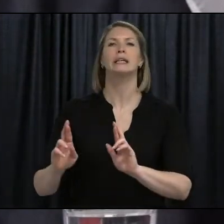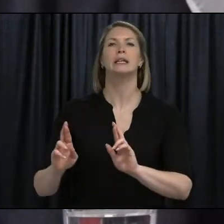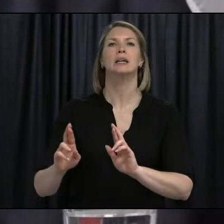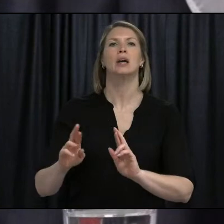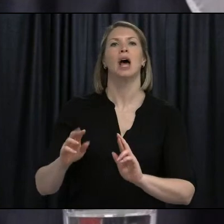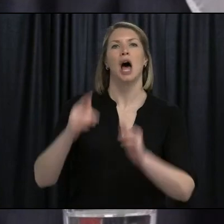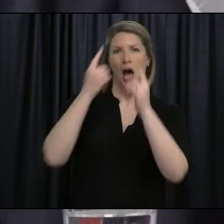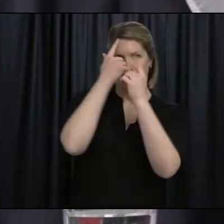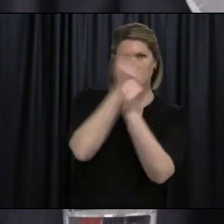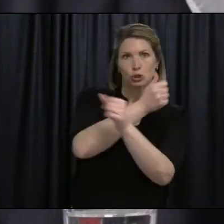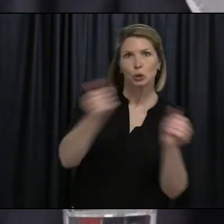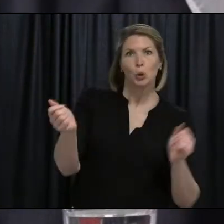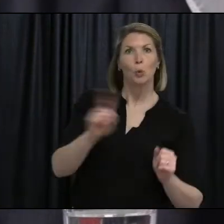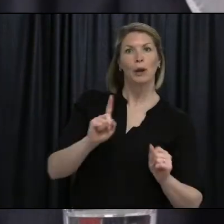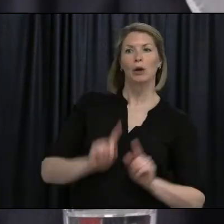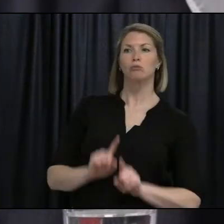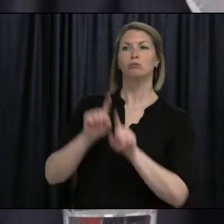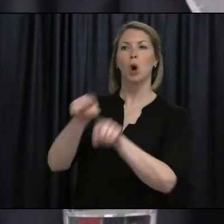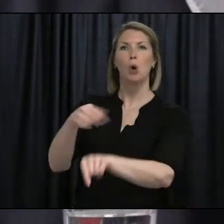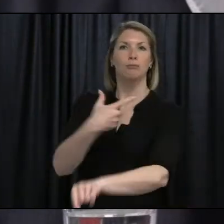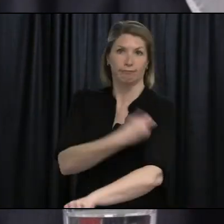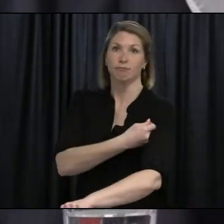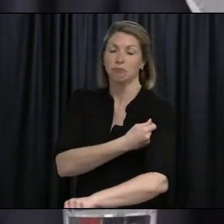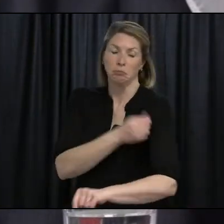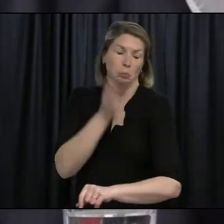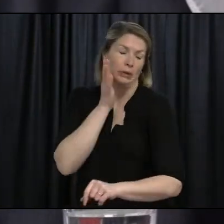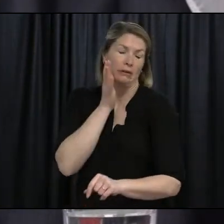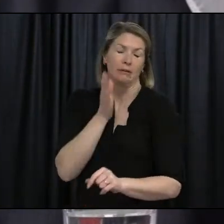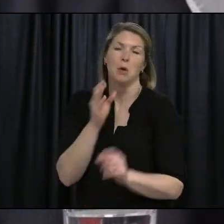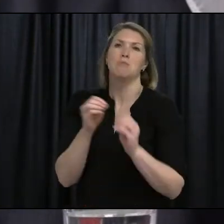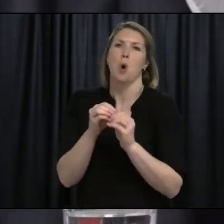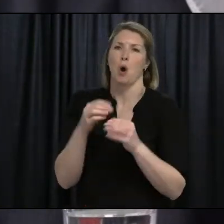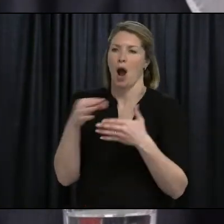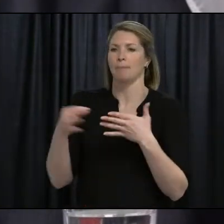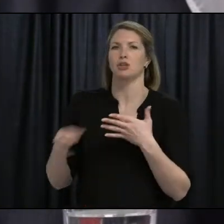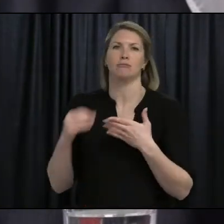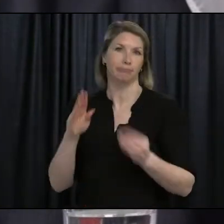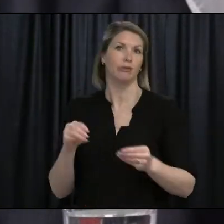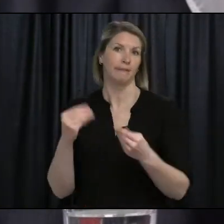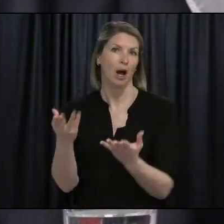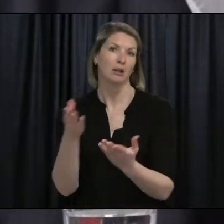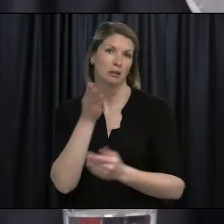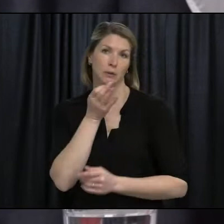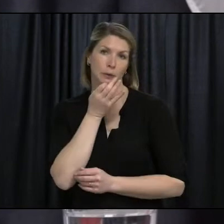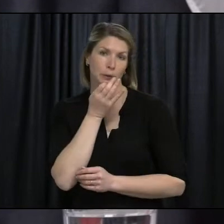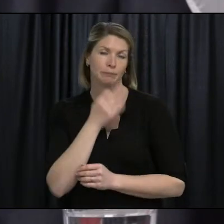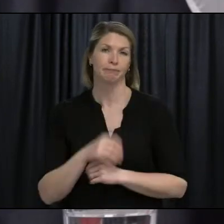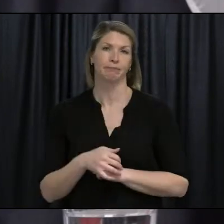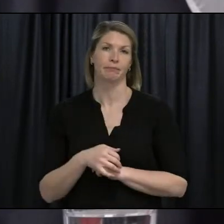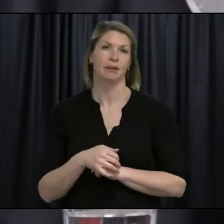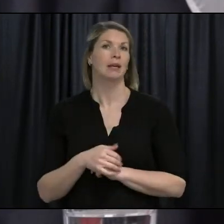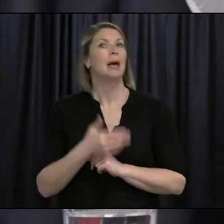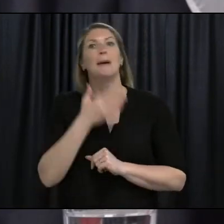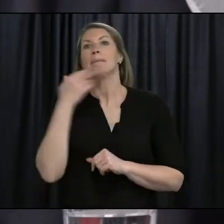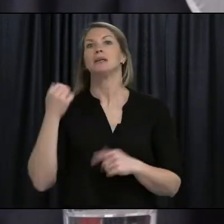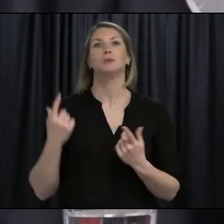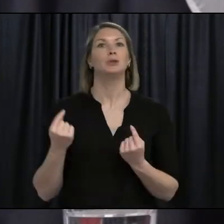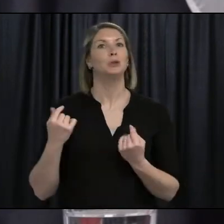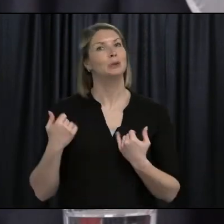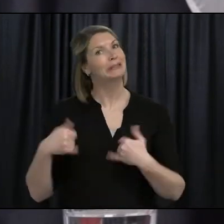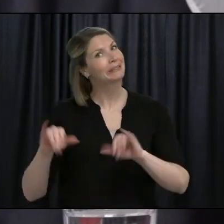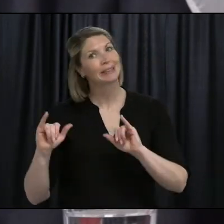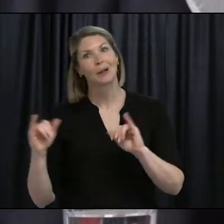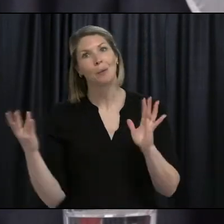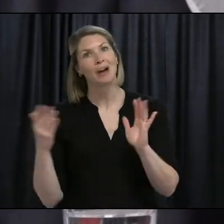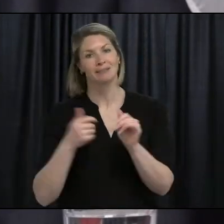will increase significantly. On the notes of what we can all do is we can follow Dr. Fitzgerald's guidelines